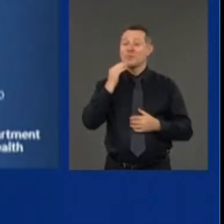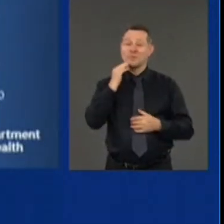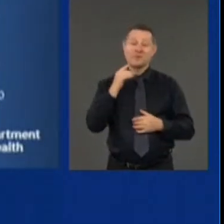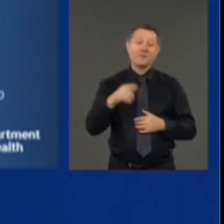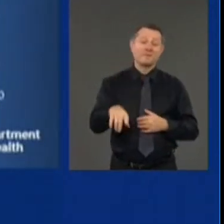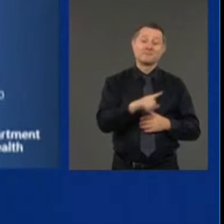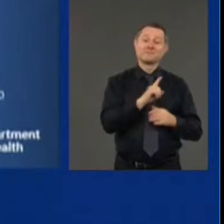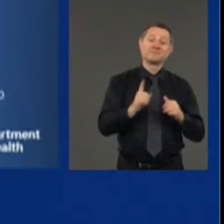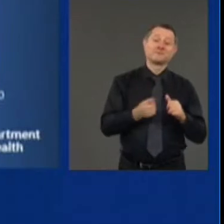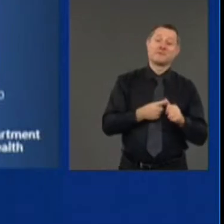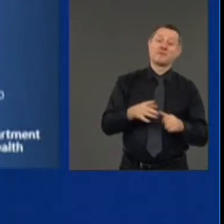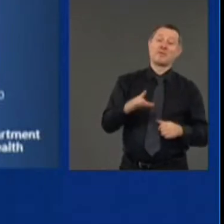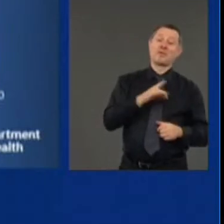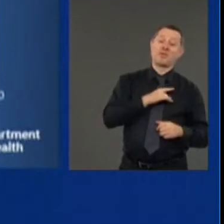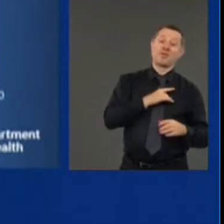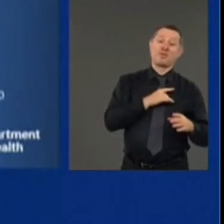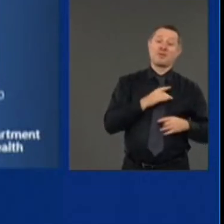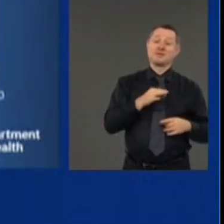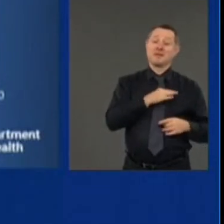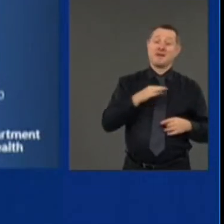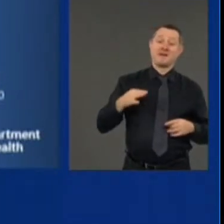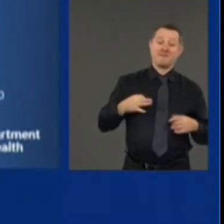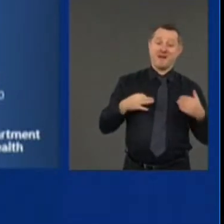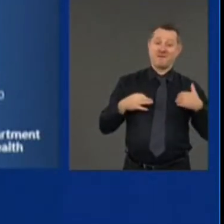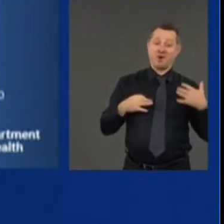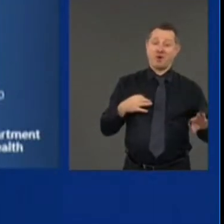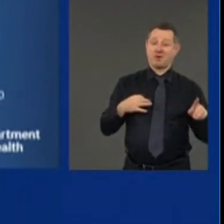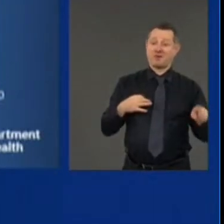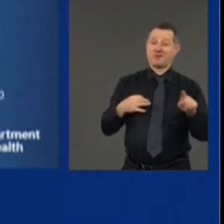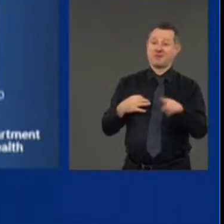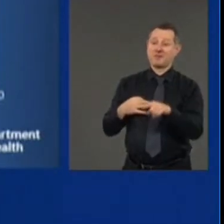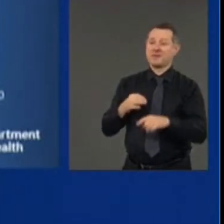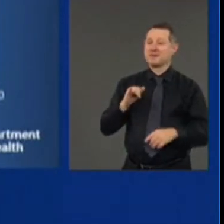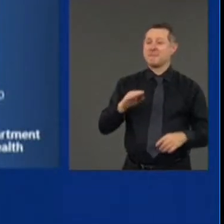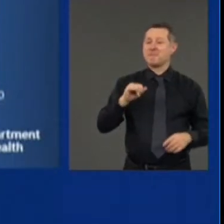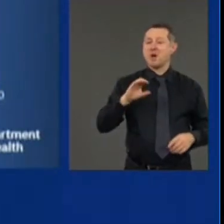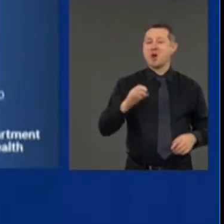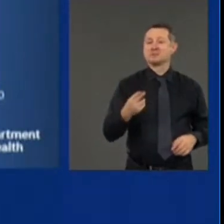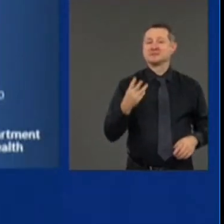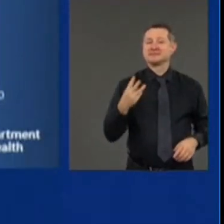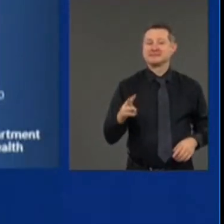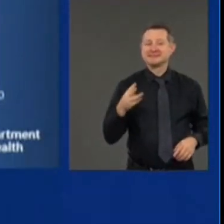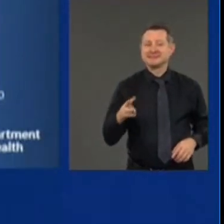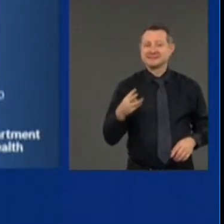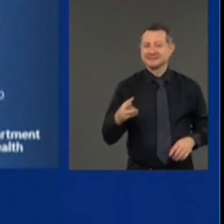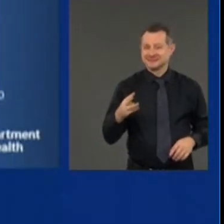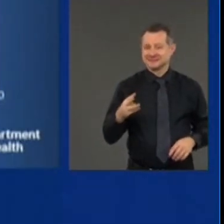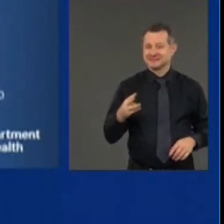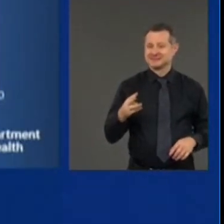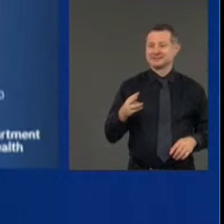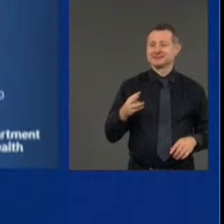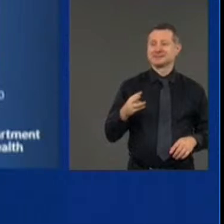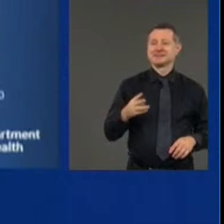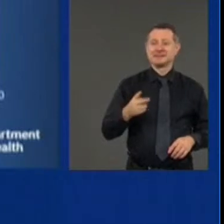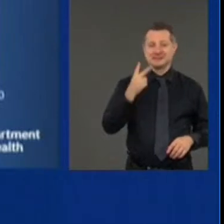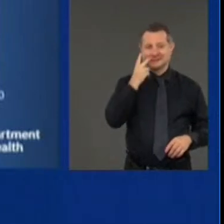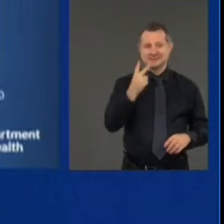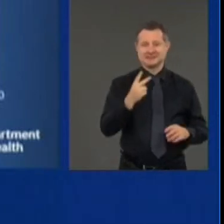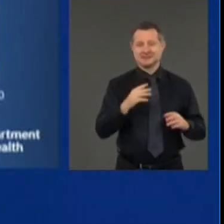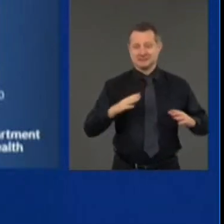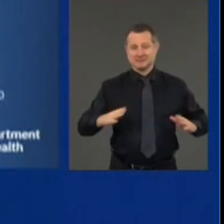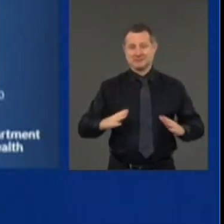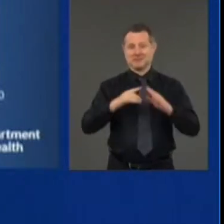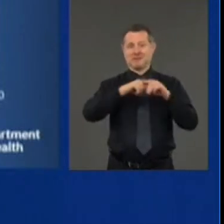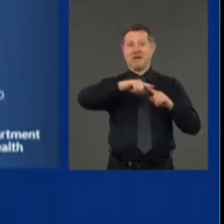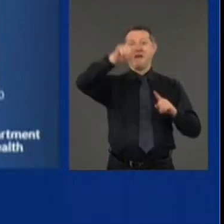staff reporting COVID-related illness was actually March 16th, as one sees in the peak on that yellow line there, right in front of